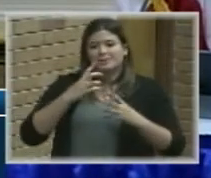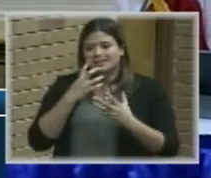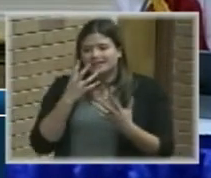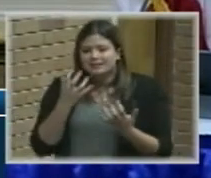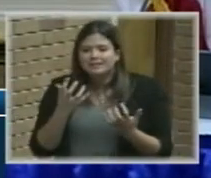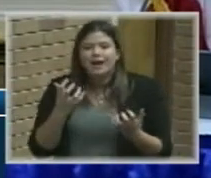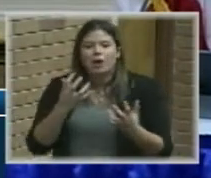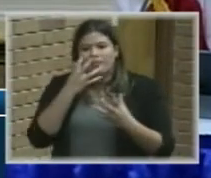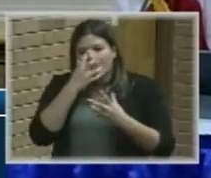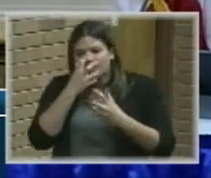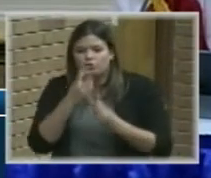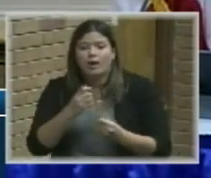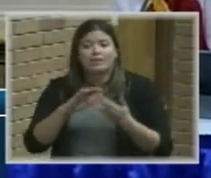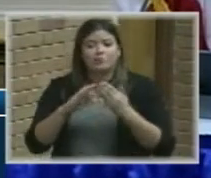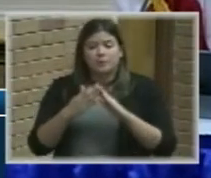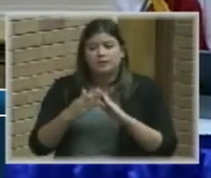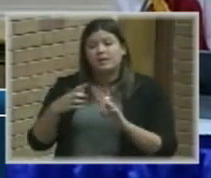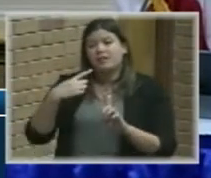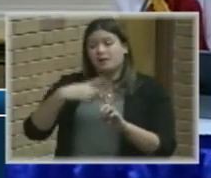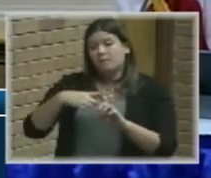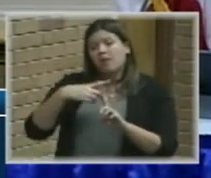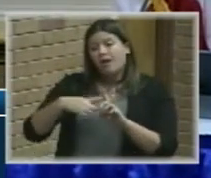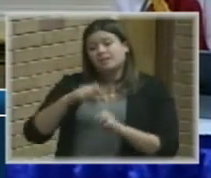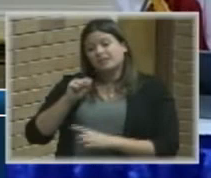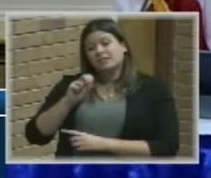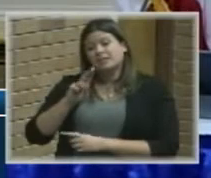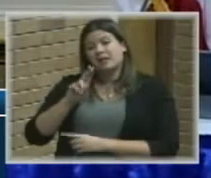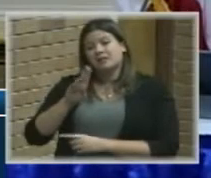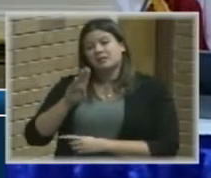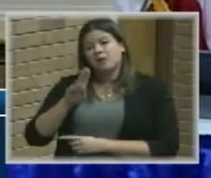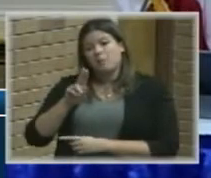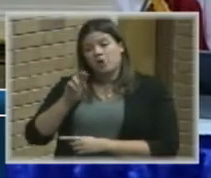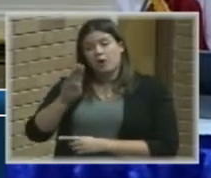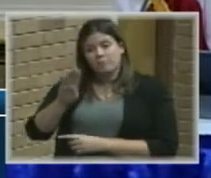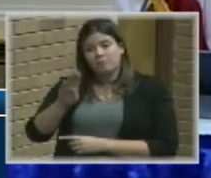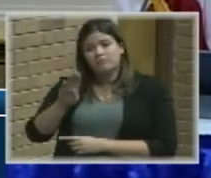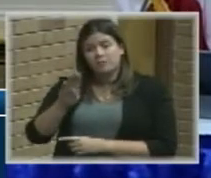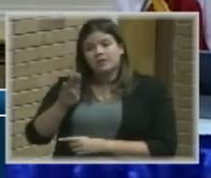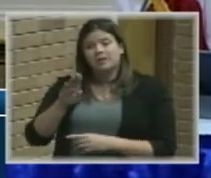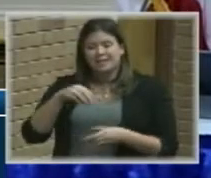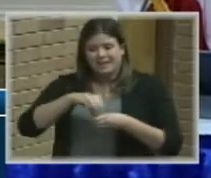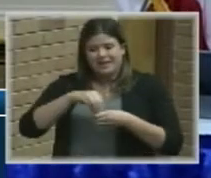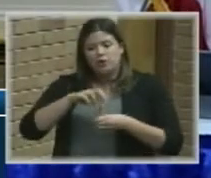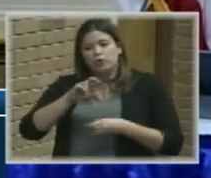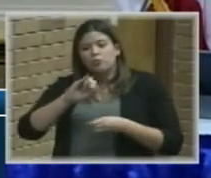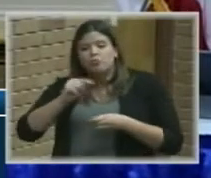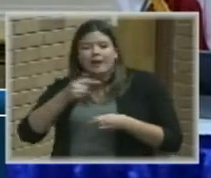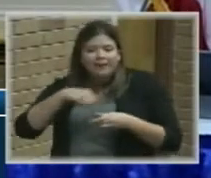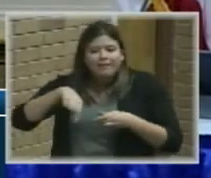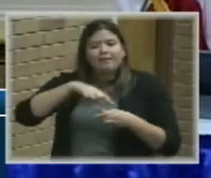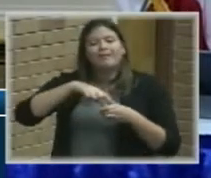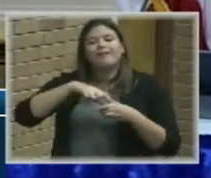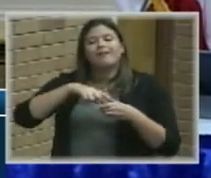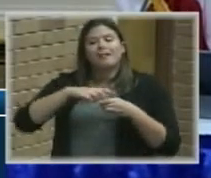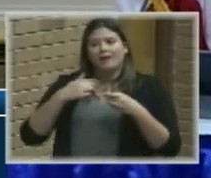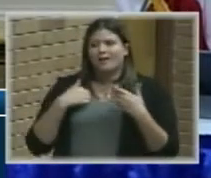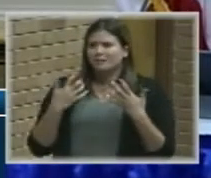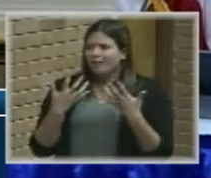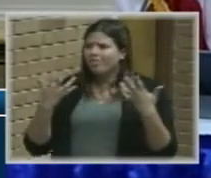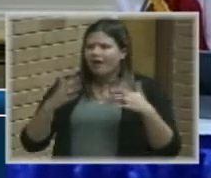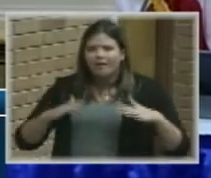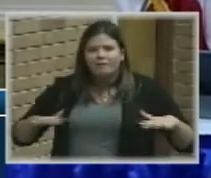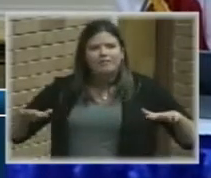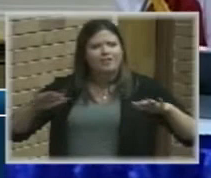community, but it's also an inner ring suburb. It's an inner ring suburb that has limited amounts of developable land